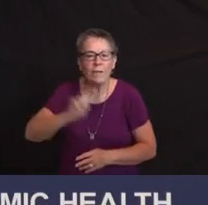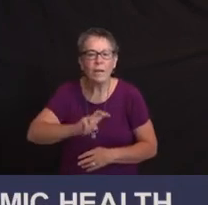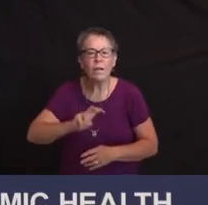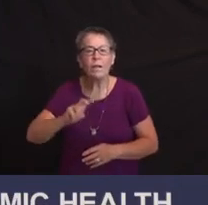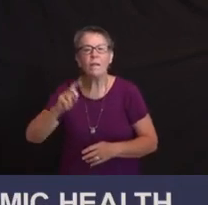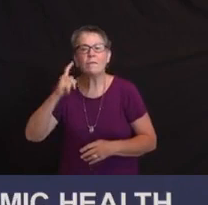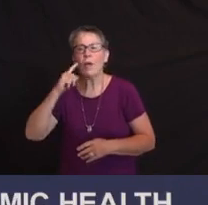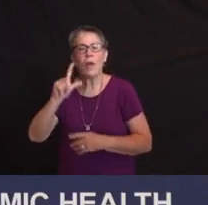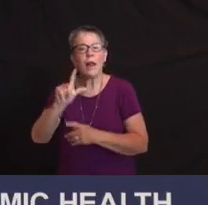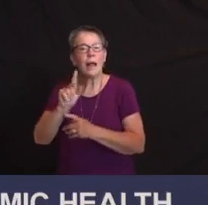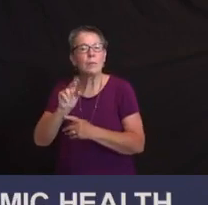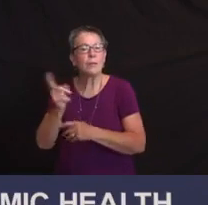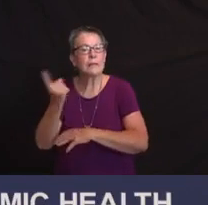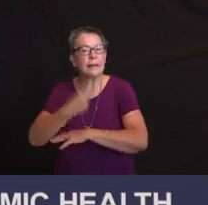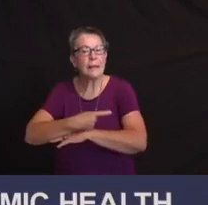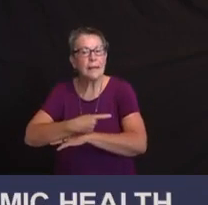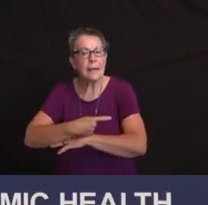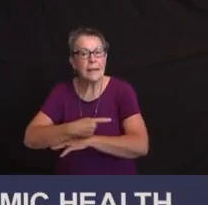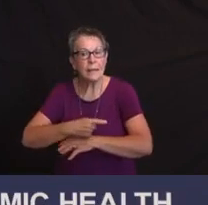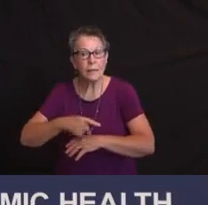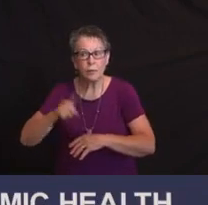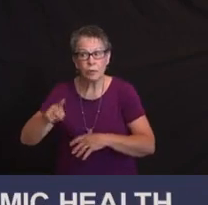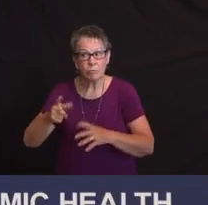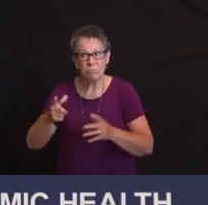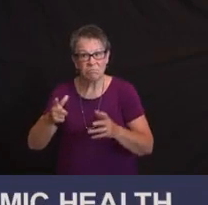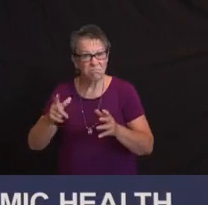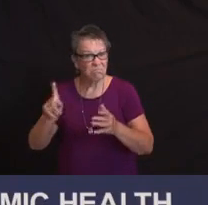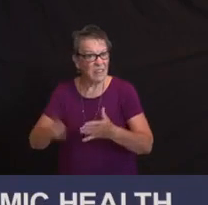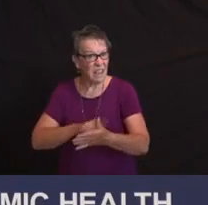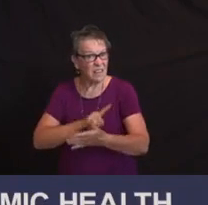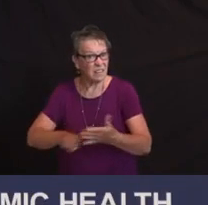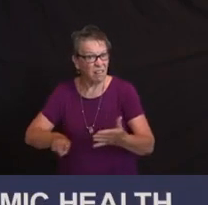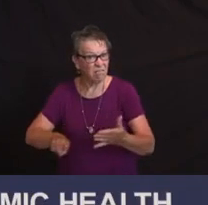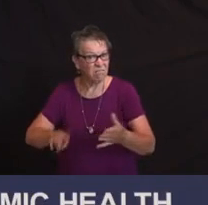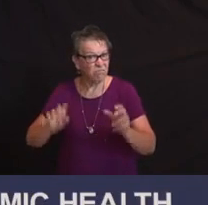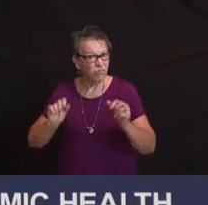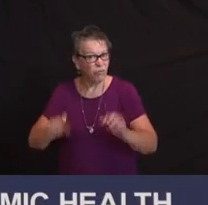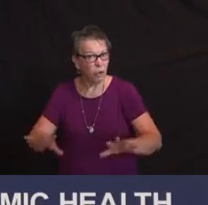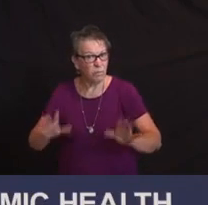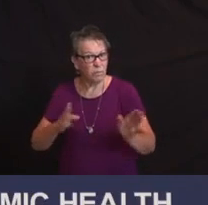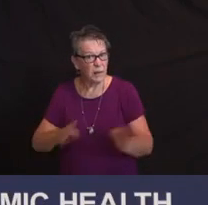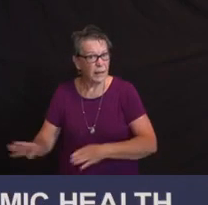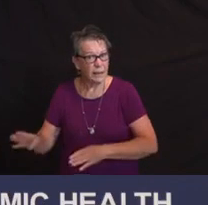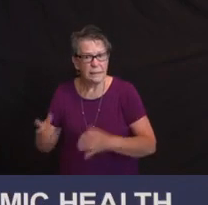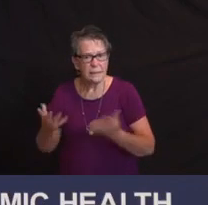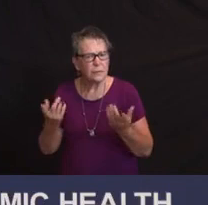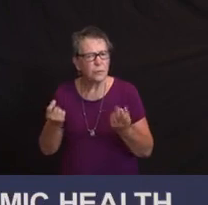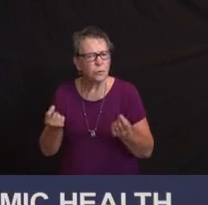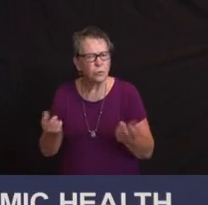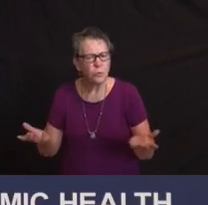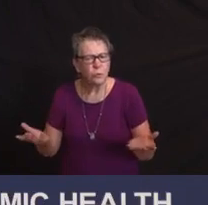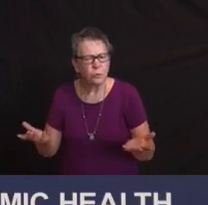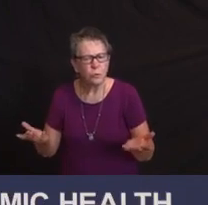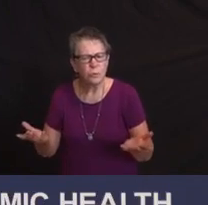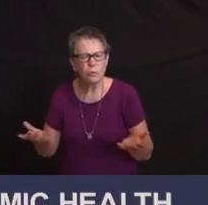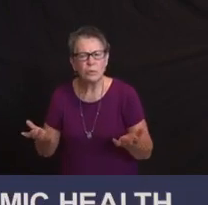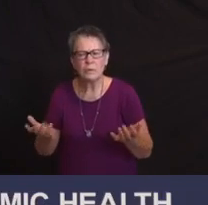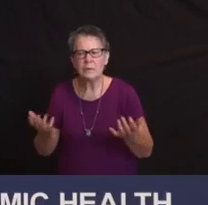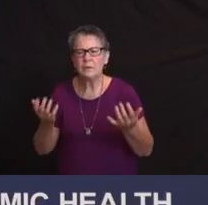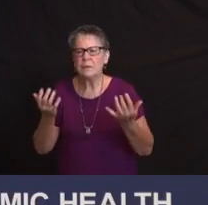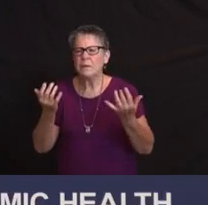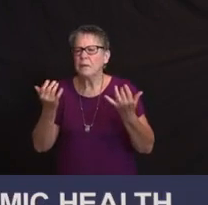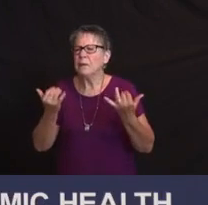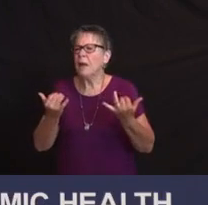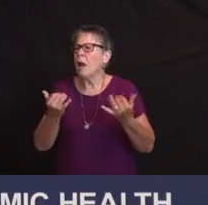the status on alternatives to New York City's vaccine mandates for indoor activities? I guess